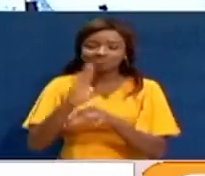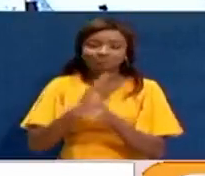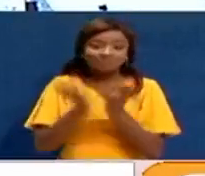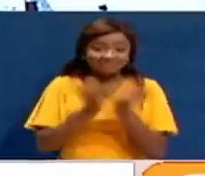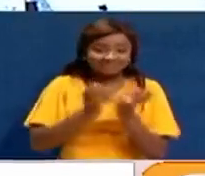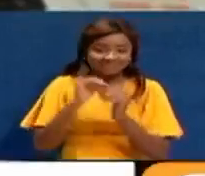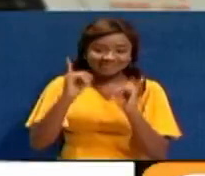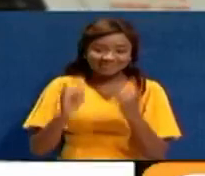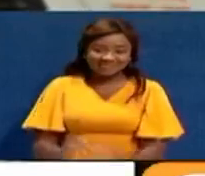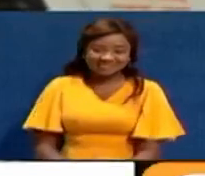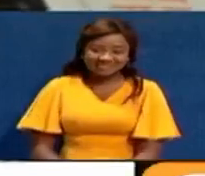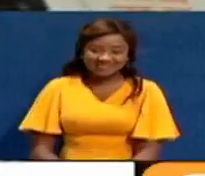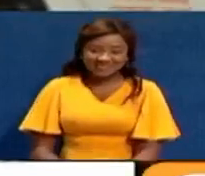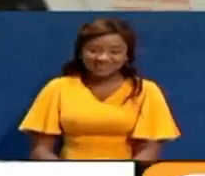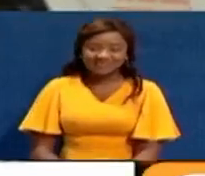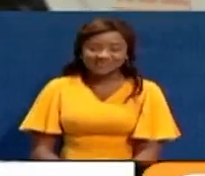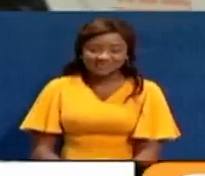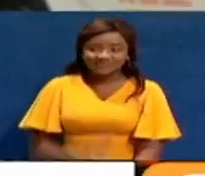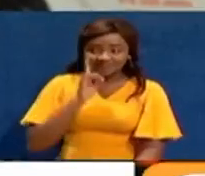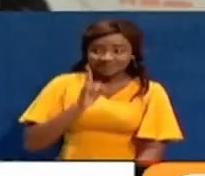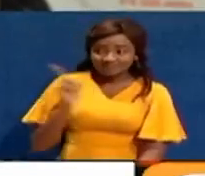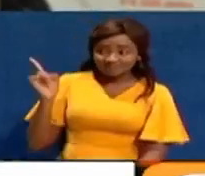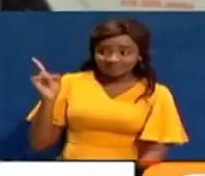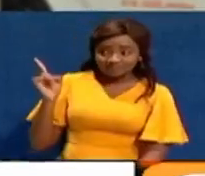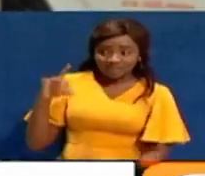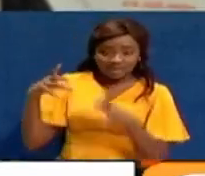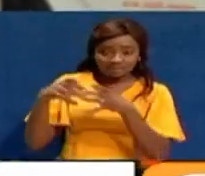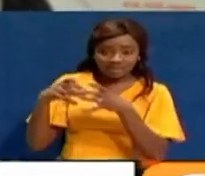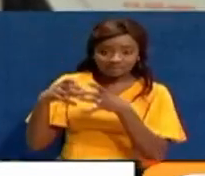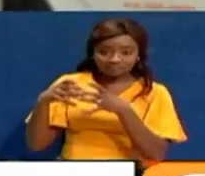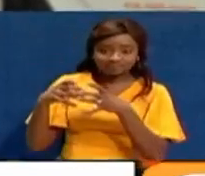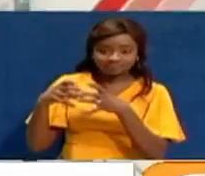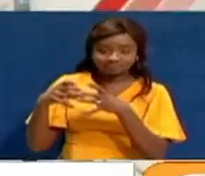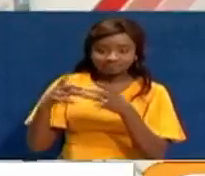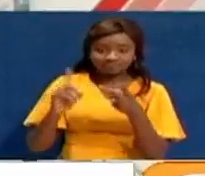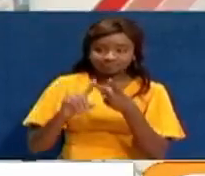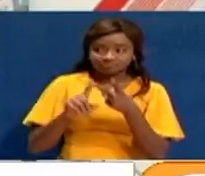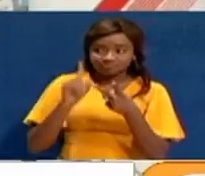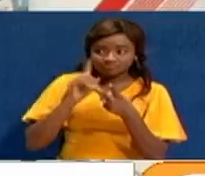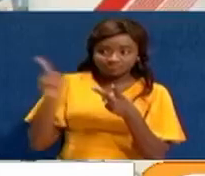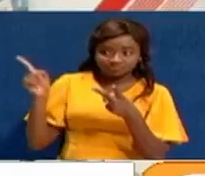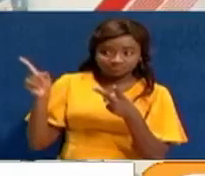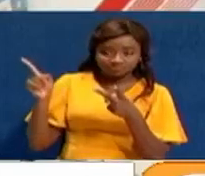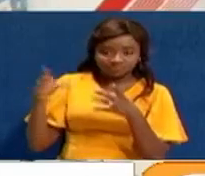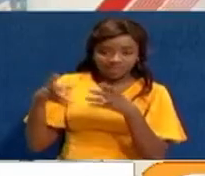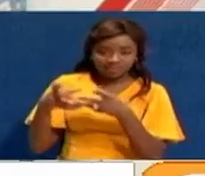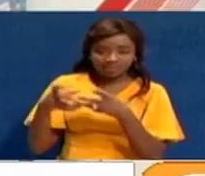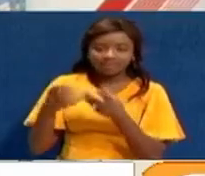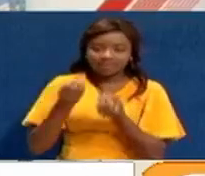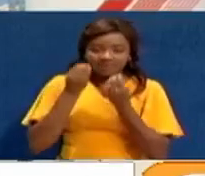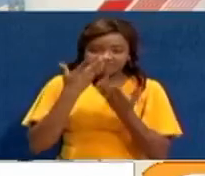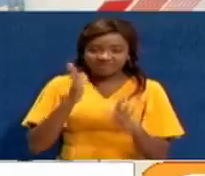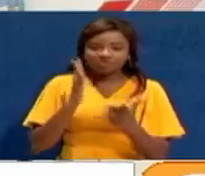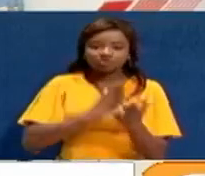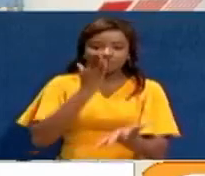briefs. Listed investment firm Carbacid Investment Limited and Askaya Investment have confirmed placing a